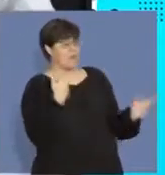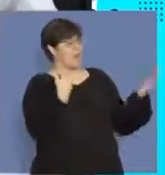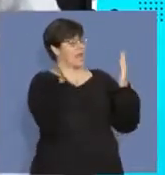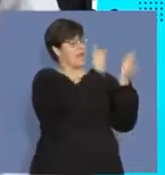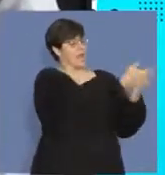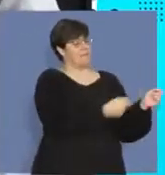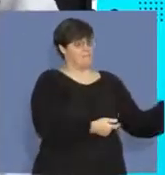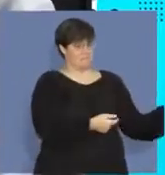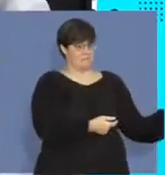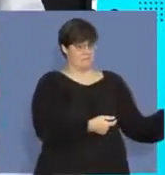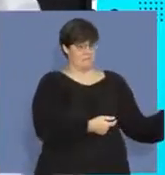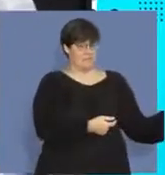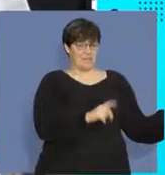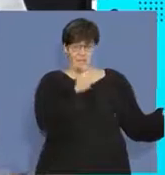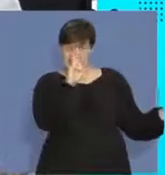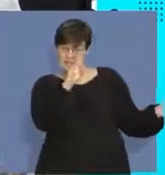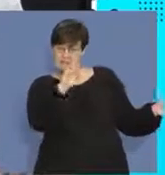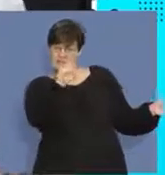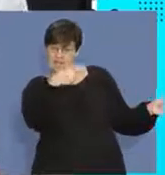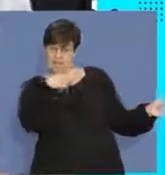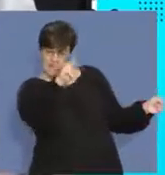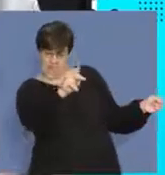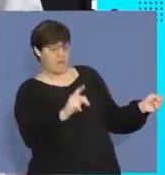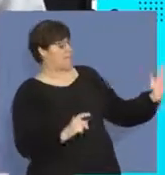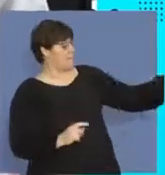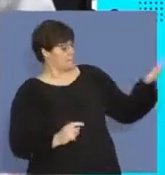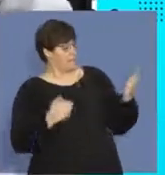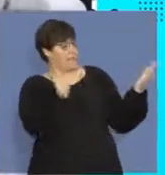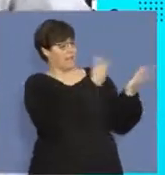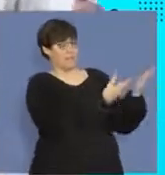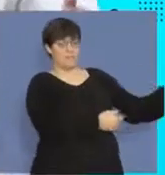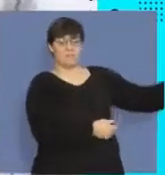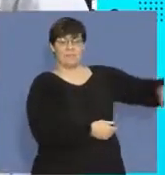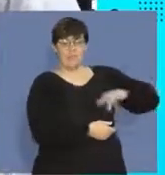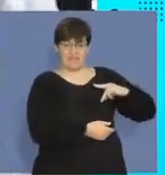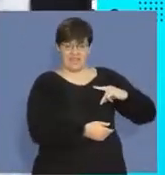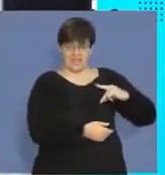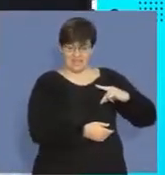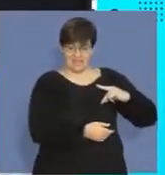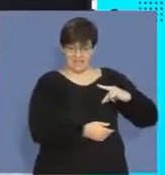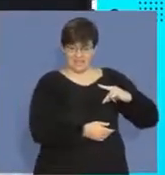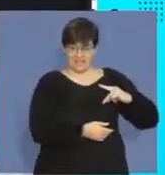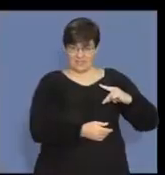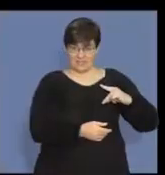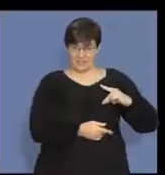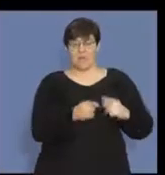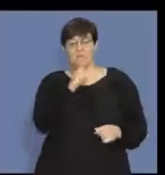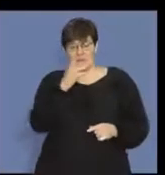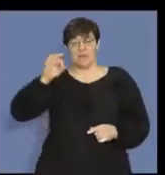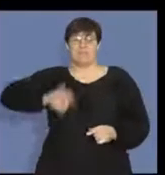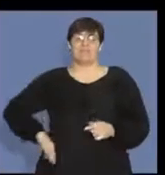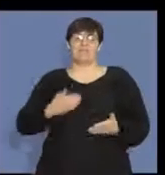VAT but can claim it back from SARS. So therefore you can clearly see that if a